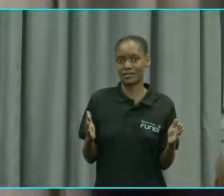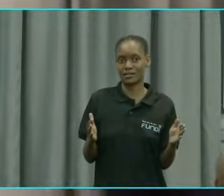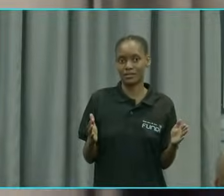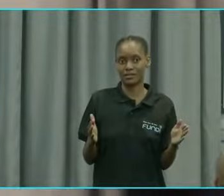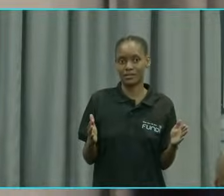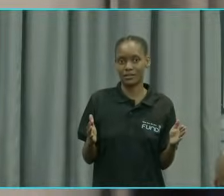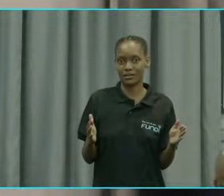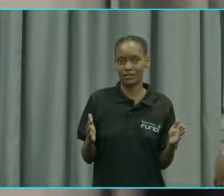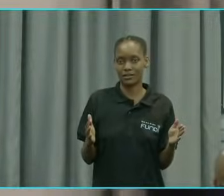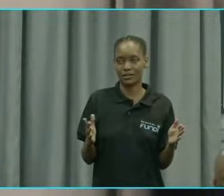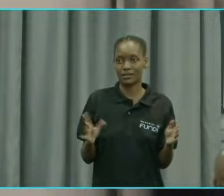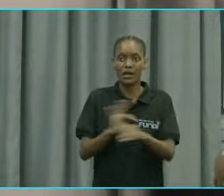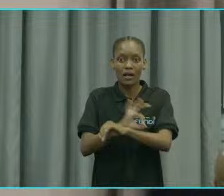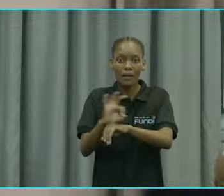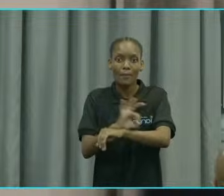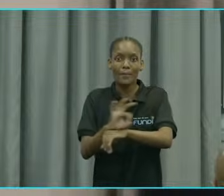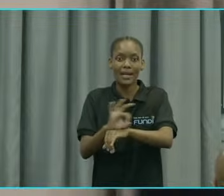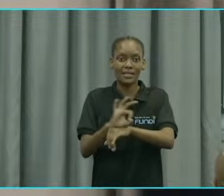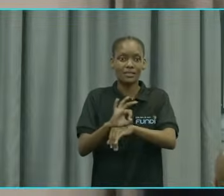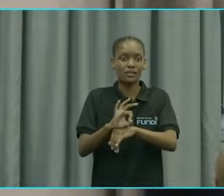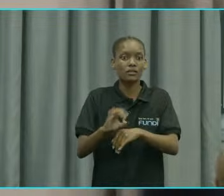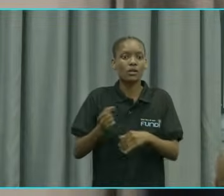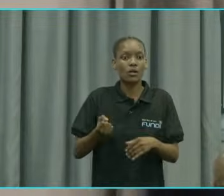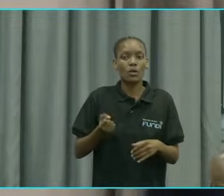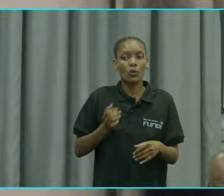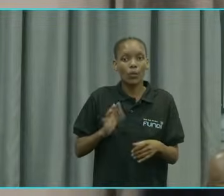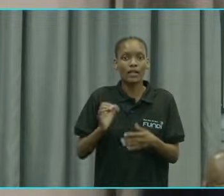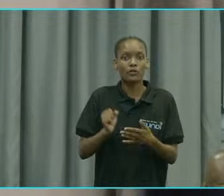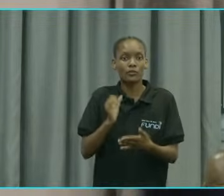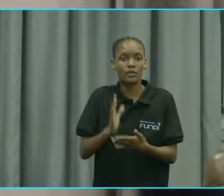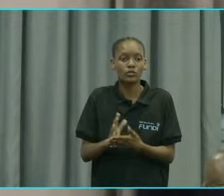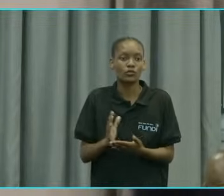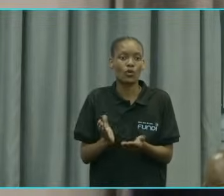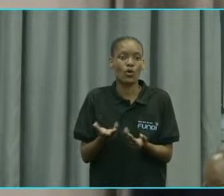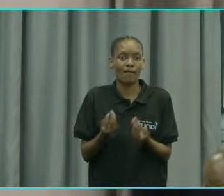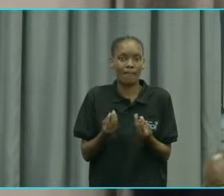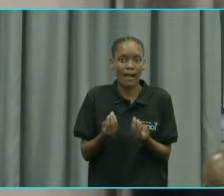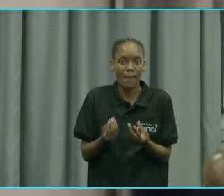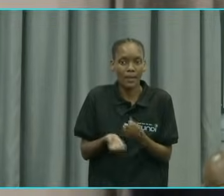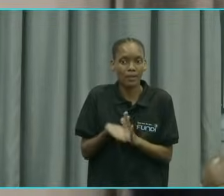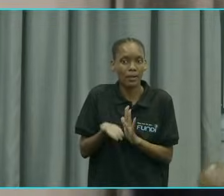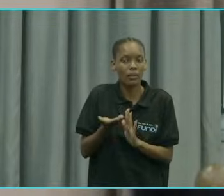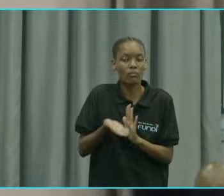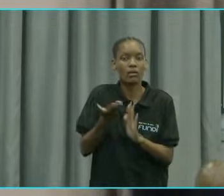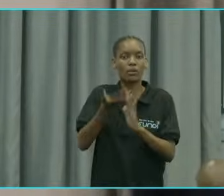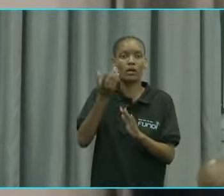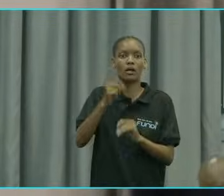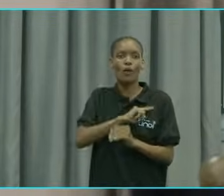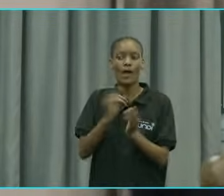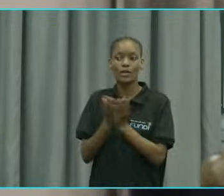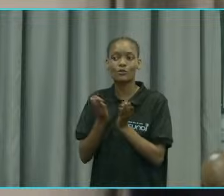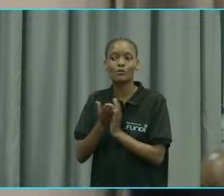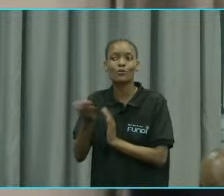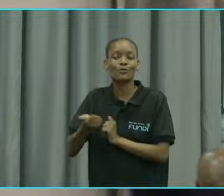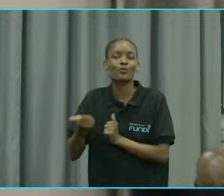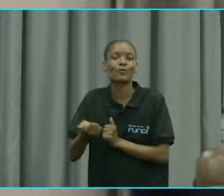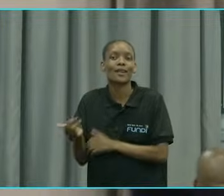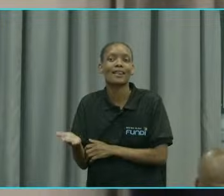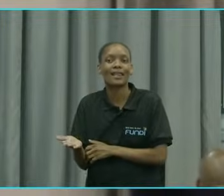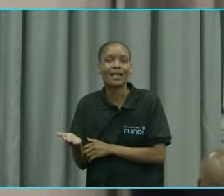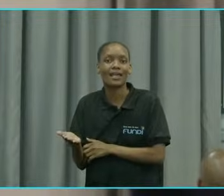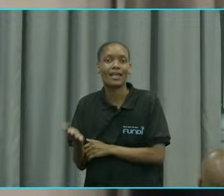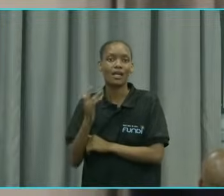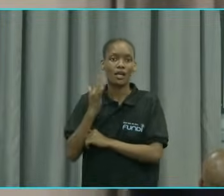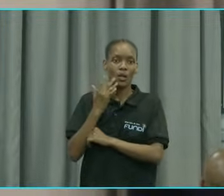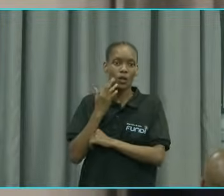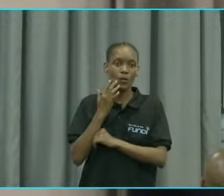to put up the plans to increase the numbers of the schools. Because those schools were there, but what happened is that when we introduced